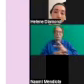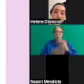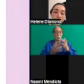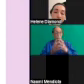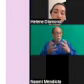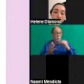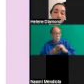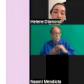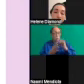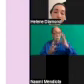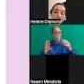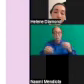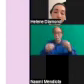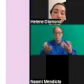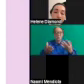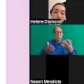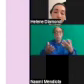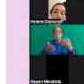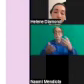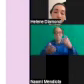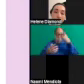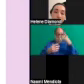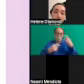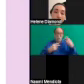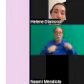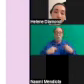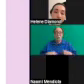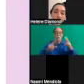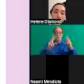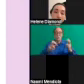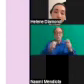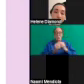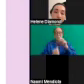mental health issues in our disabled population. Now,